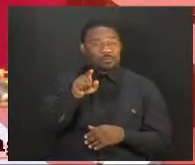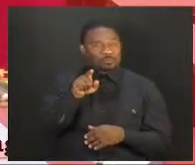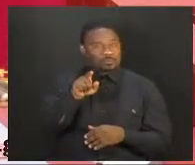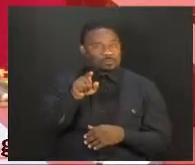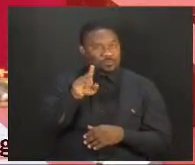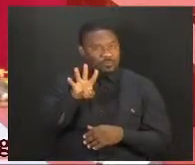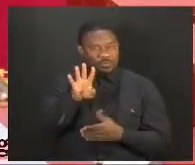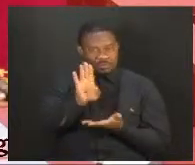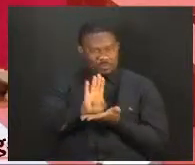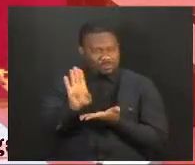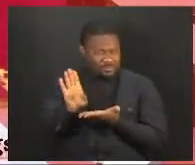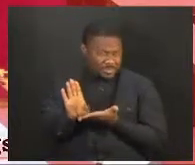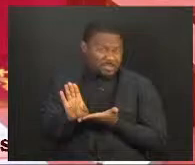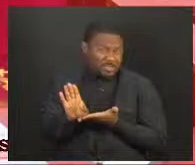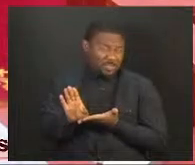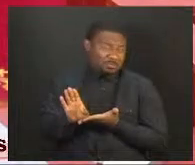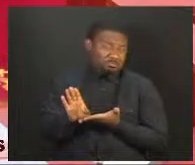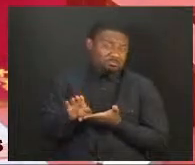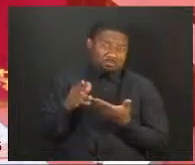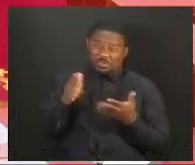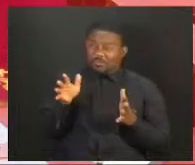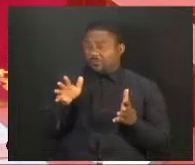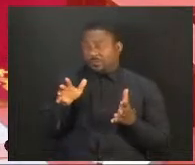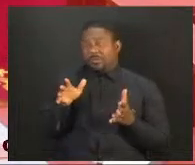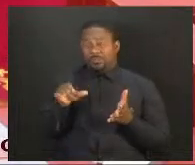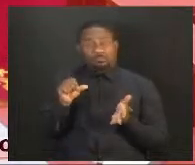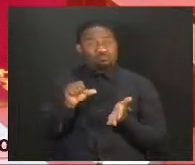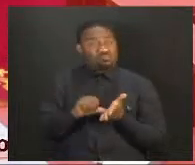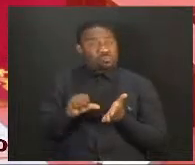Board's finances for the year